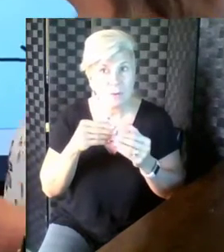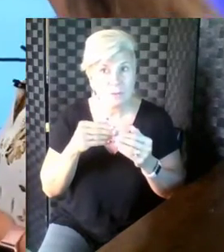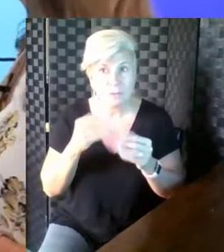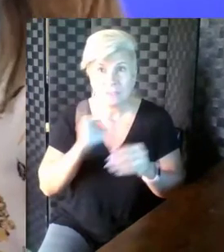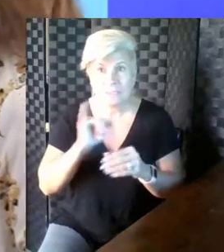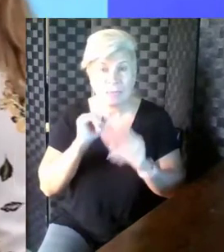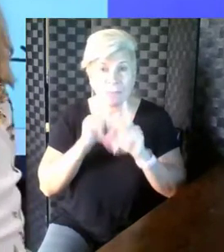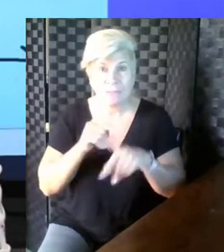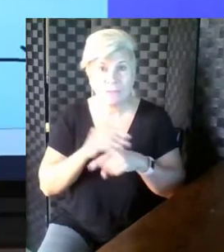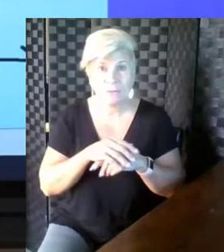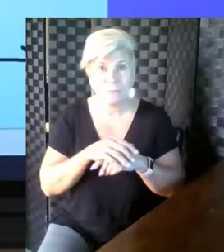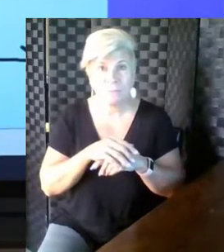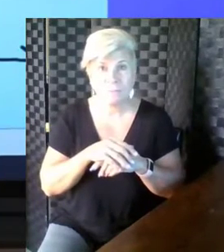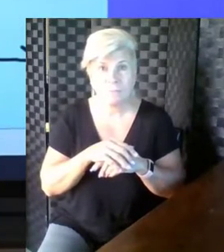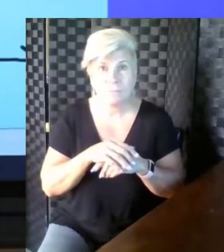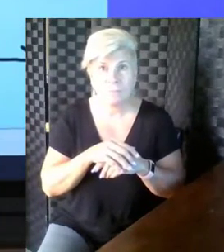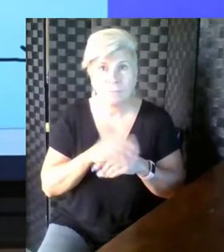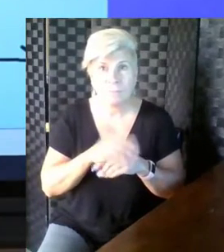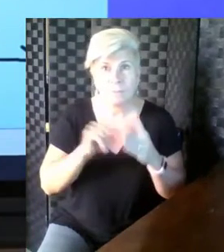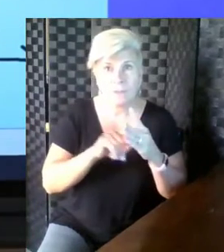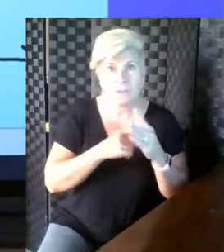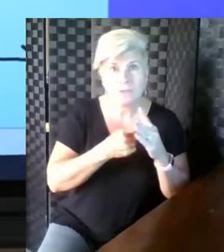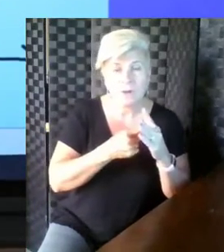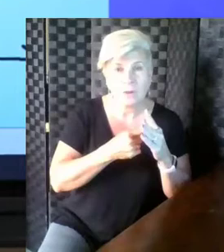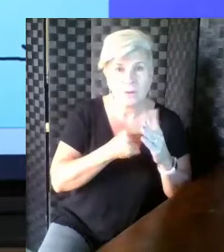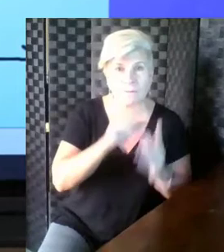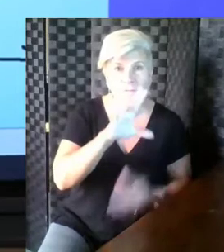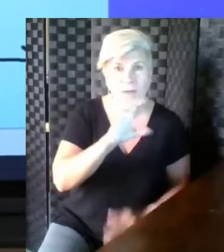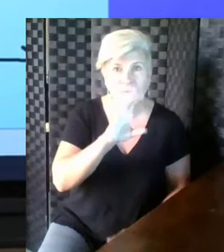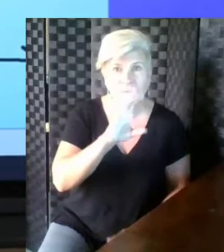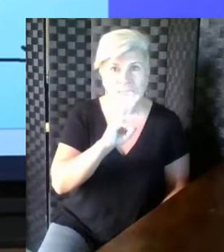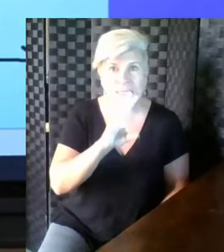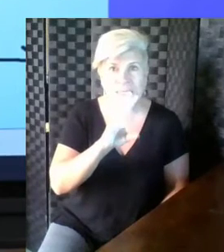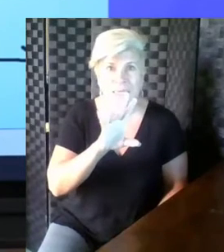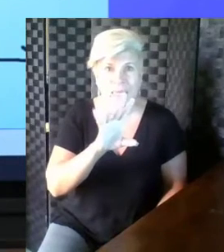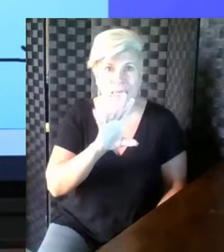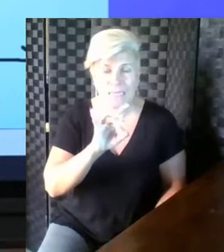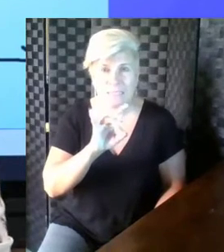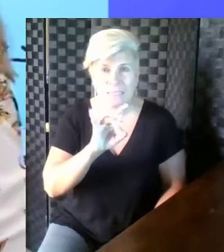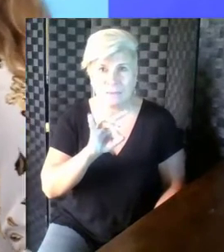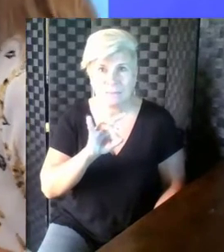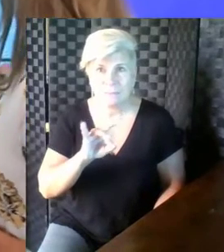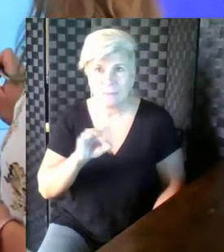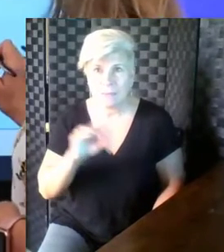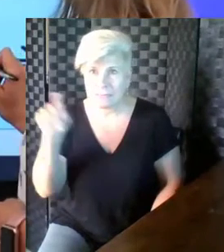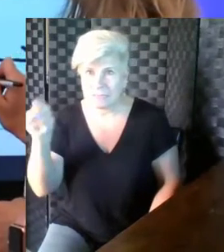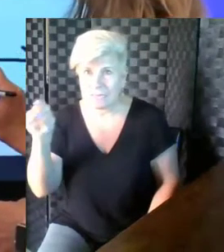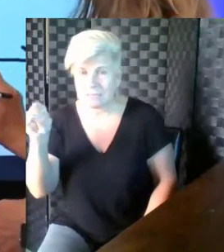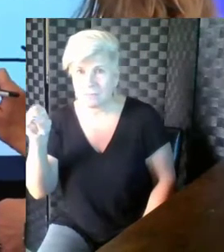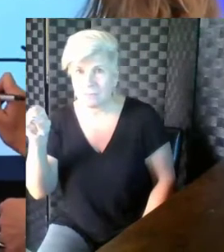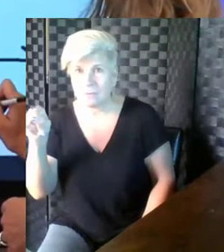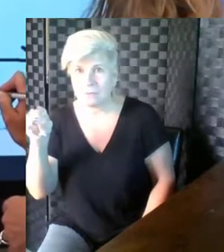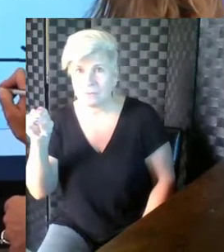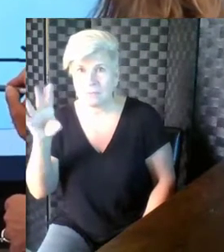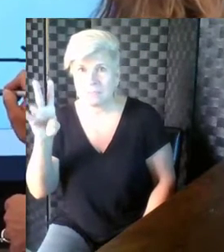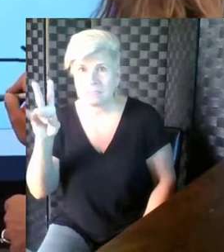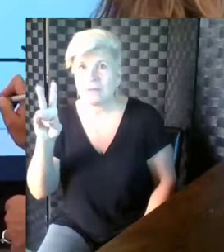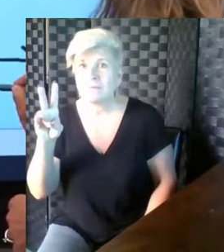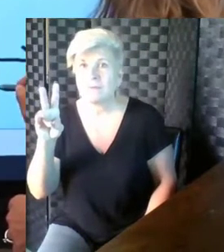You'll get the same answer. I'm going to start with 568, and I'm gonna end